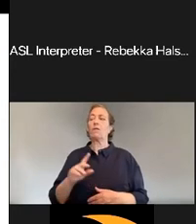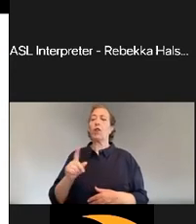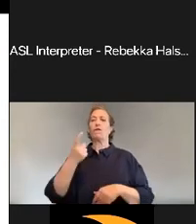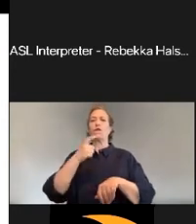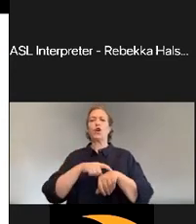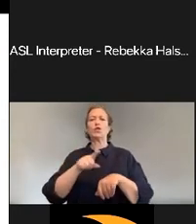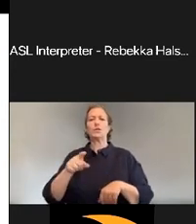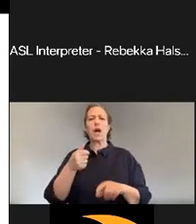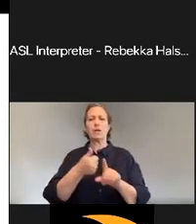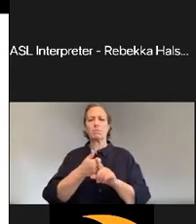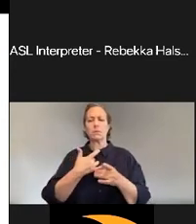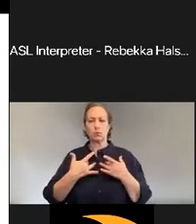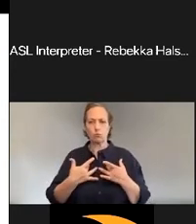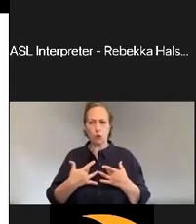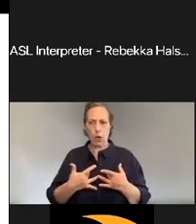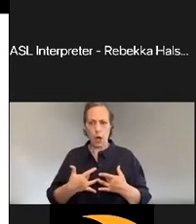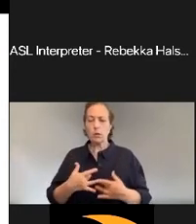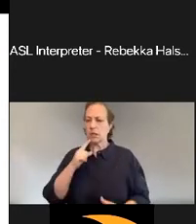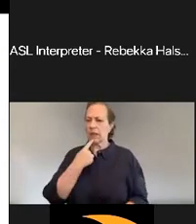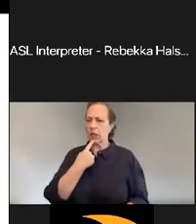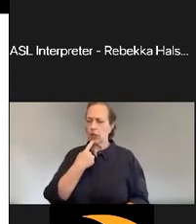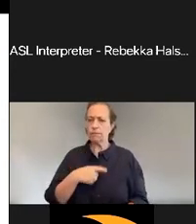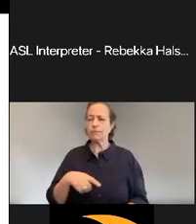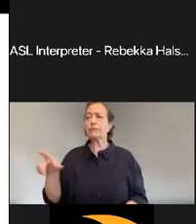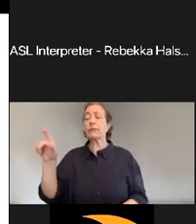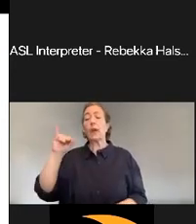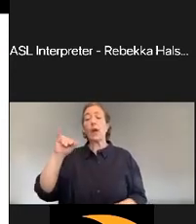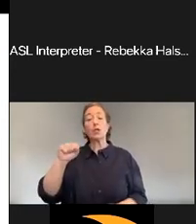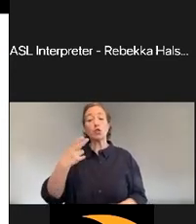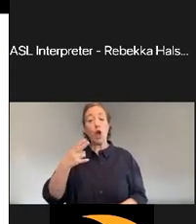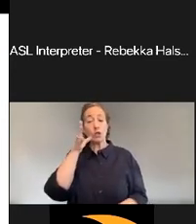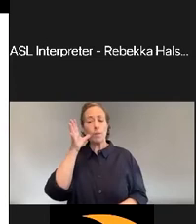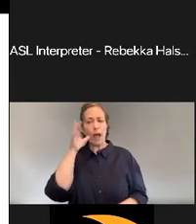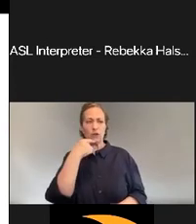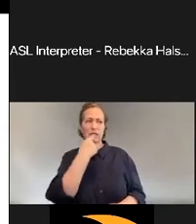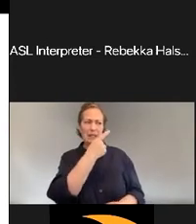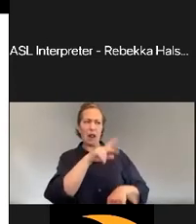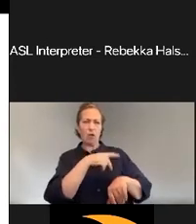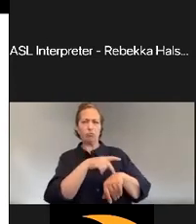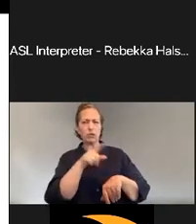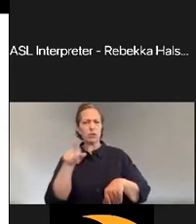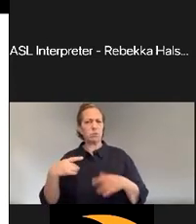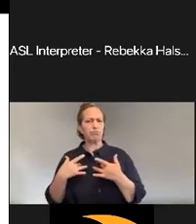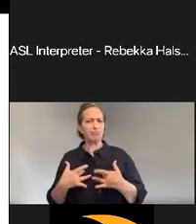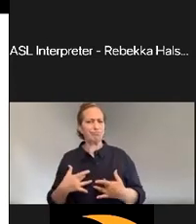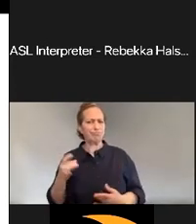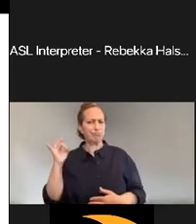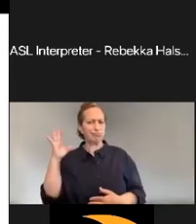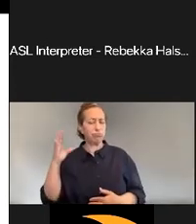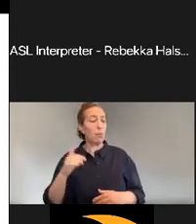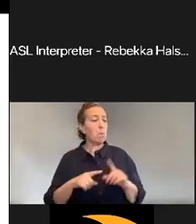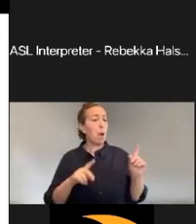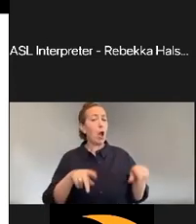severe depression. Josh's parents tell his school principal about his depression, but the principal does not refer Josh for